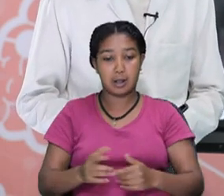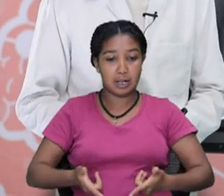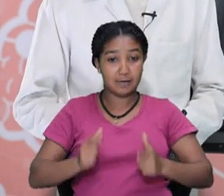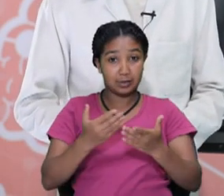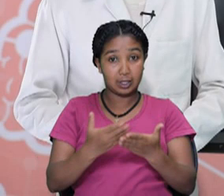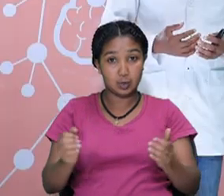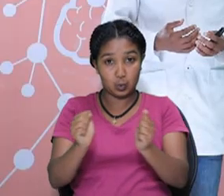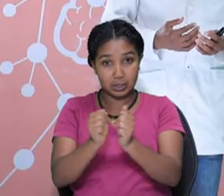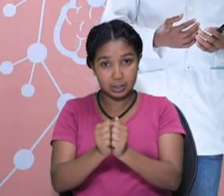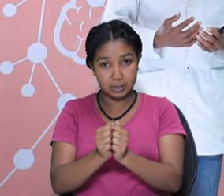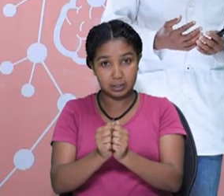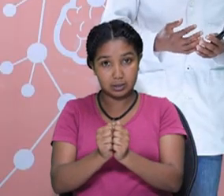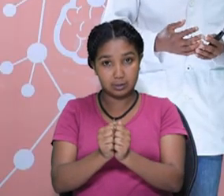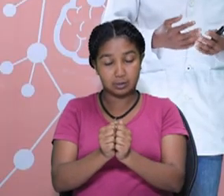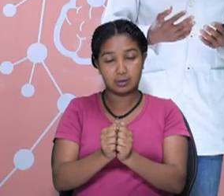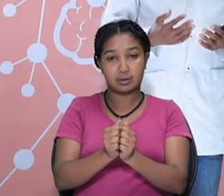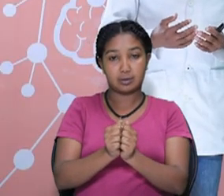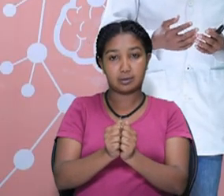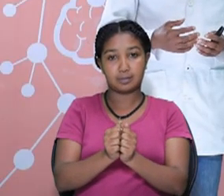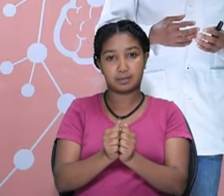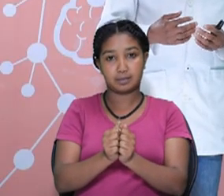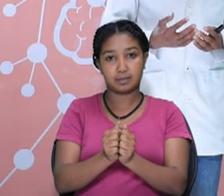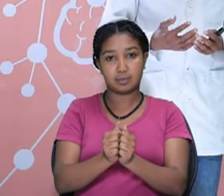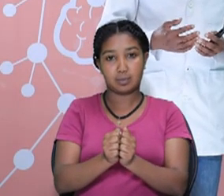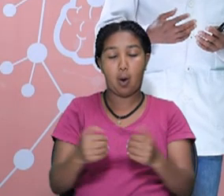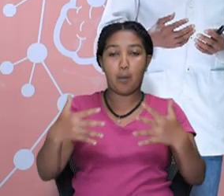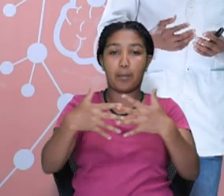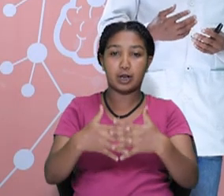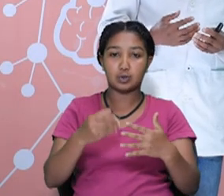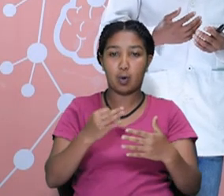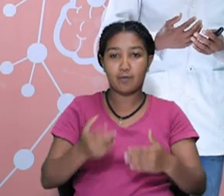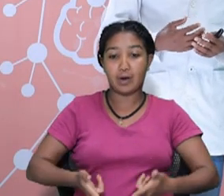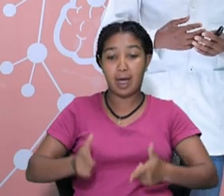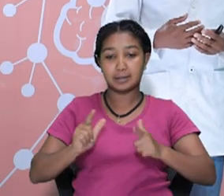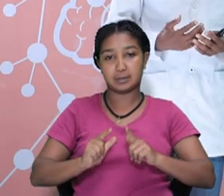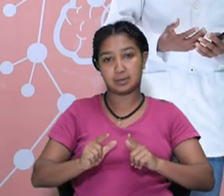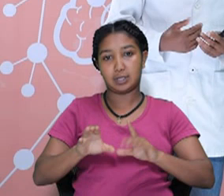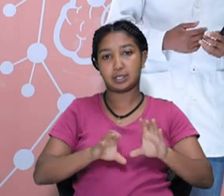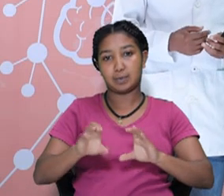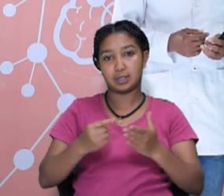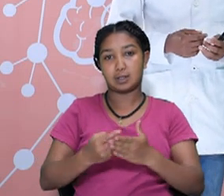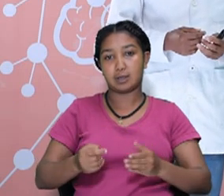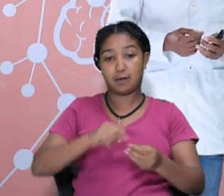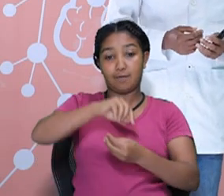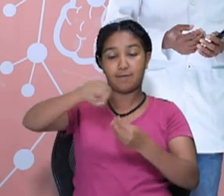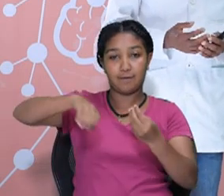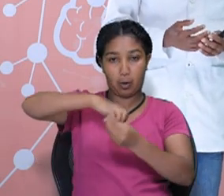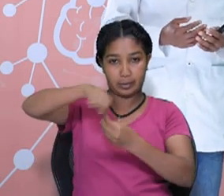living things within the environment, living things operate, or operation of life takes place within the environment.